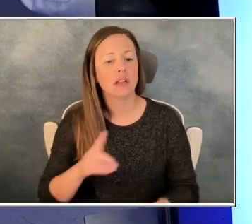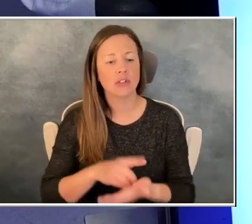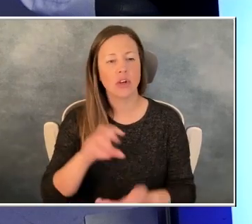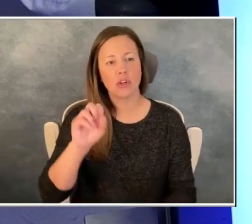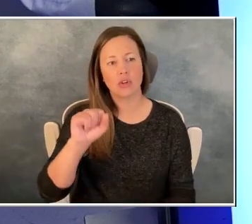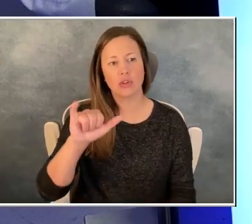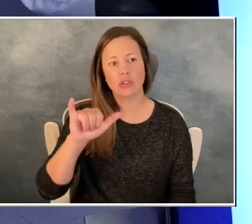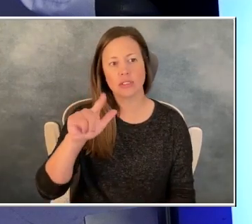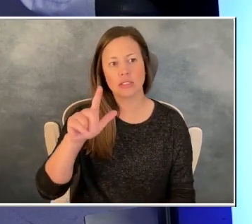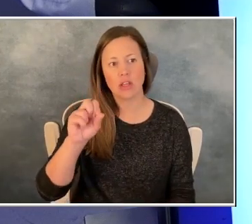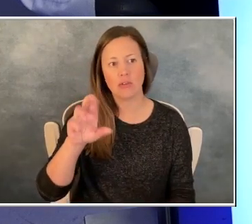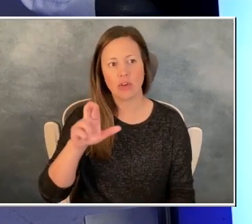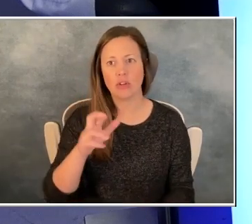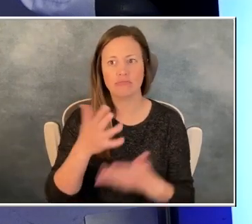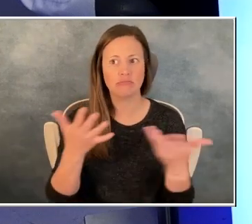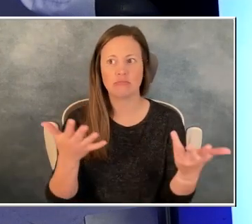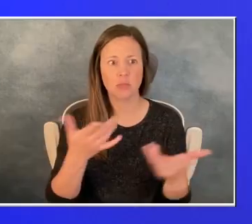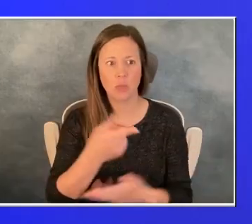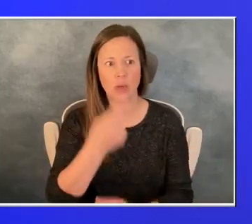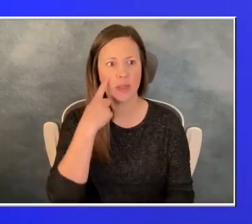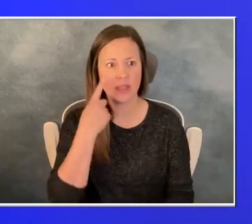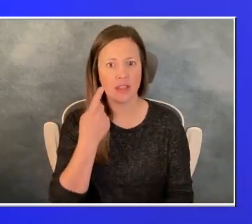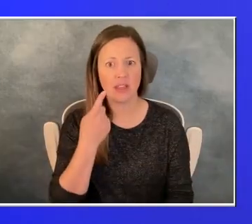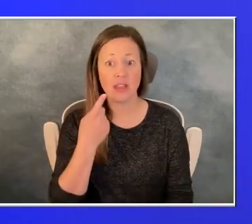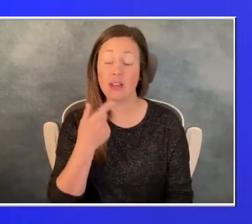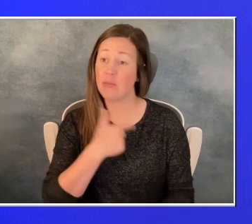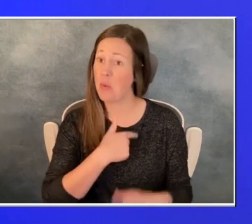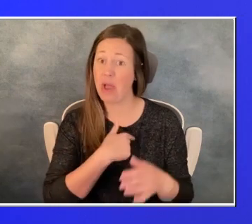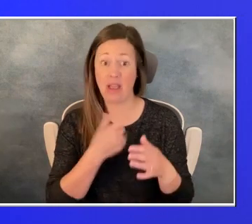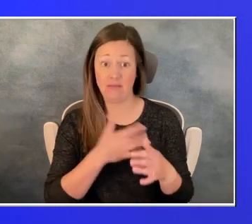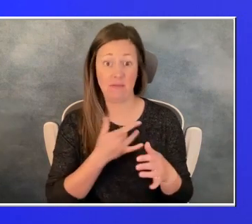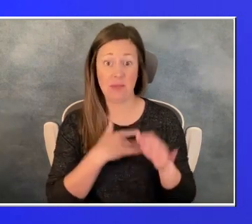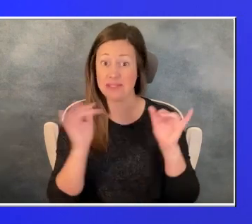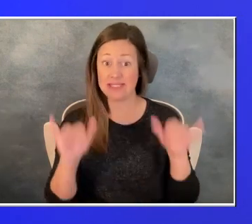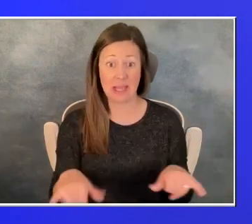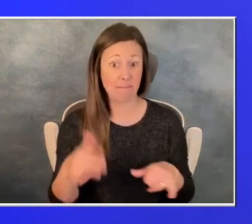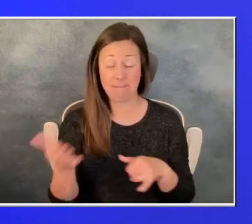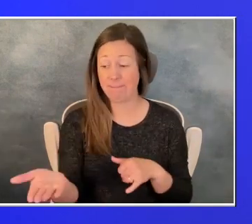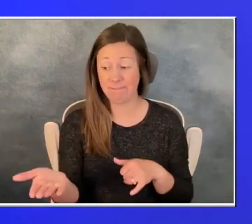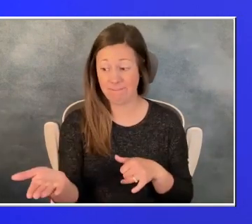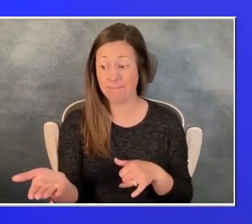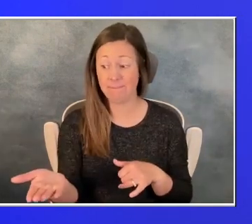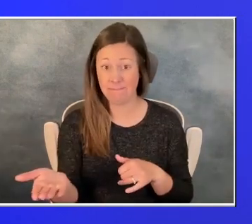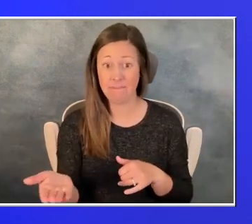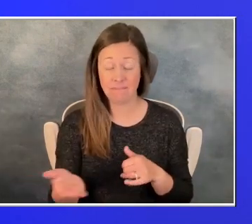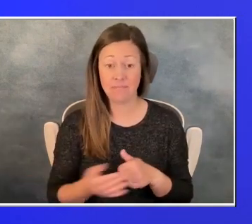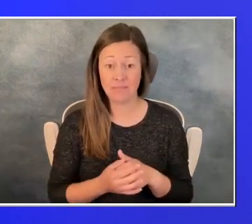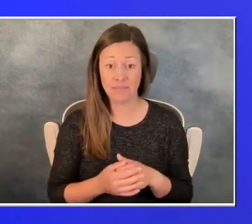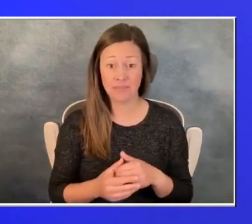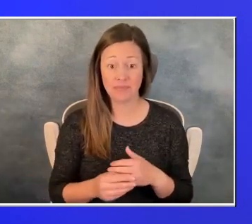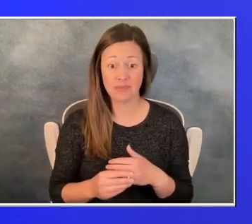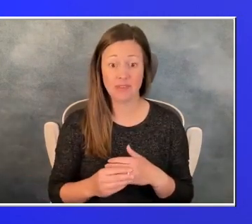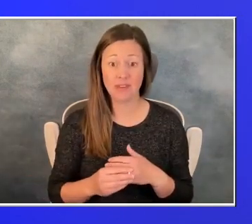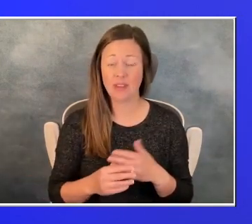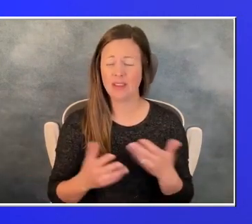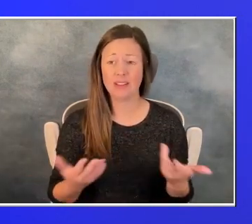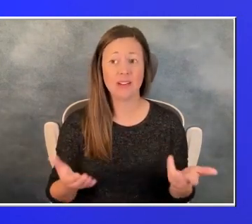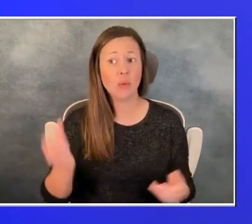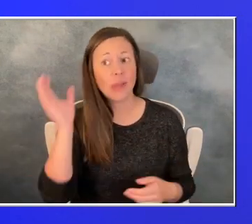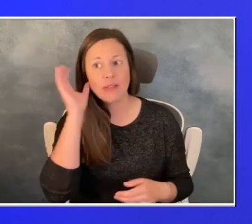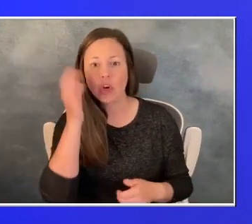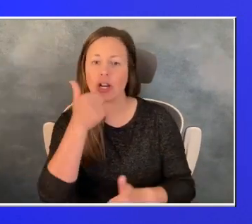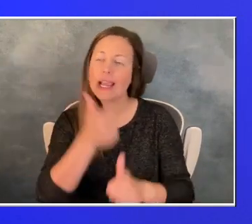parents or caregivers who are feeling? I would really just echo what Dr. Thornton said. I mean, we've heard every scenario,